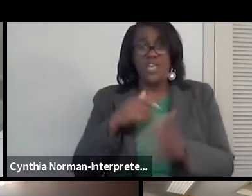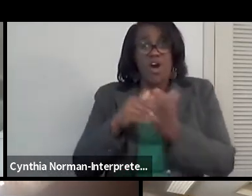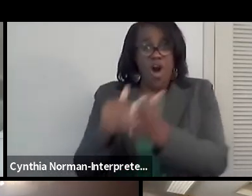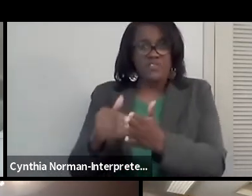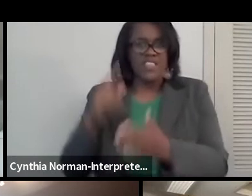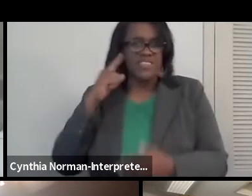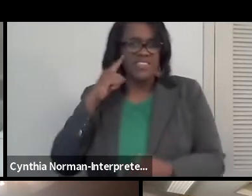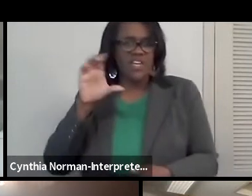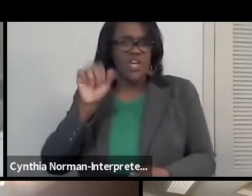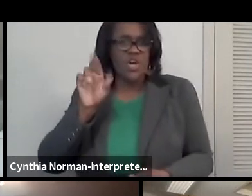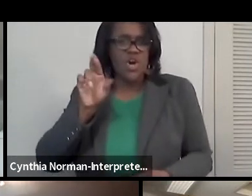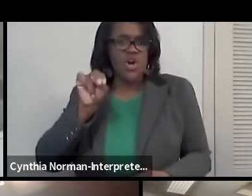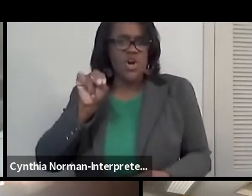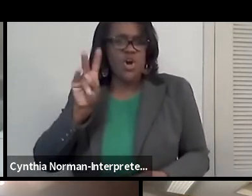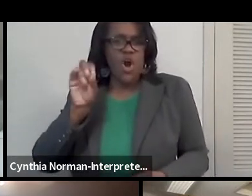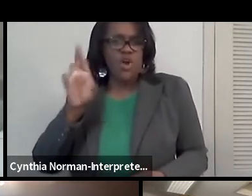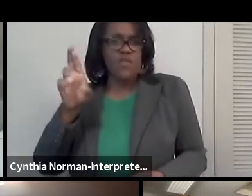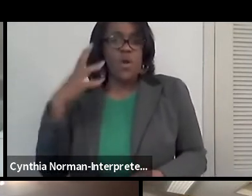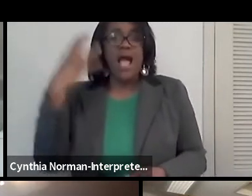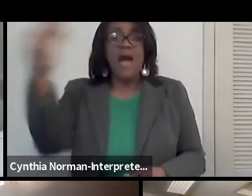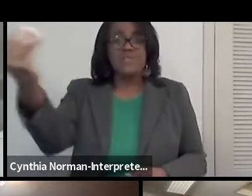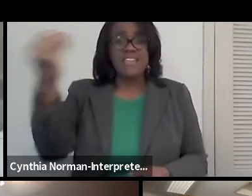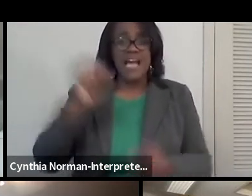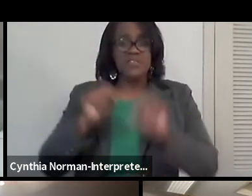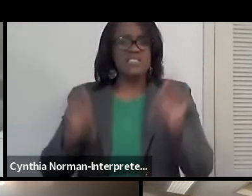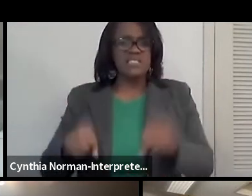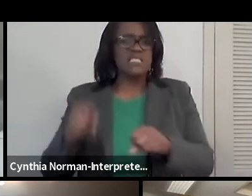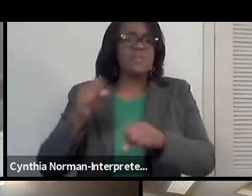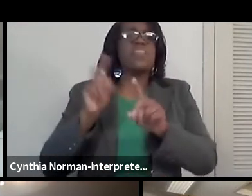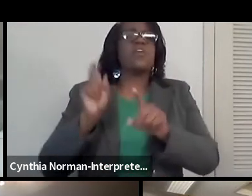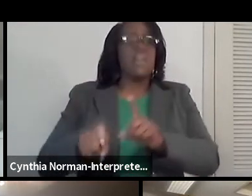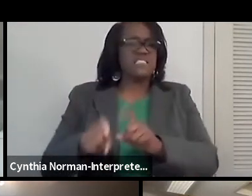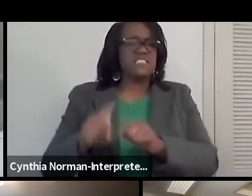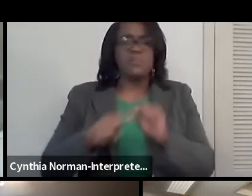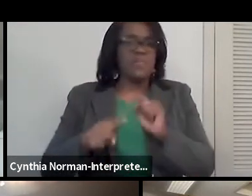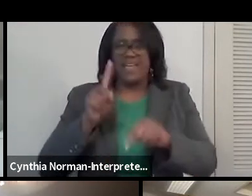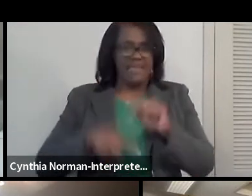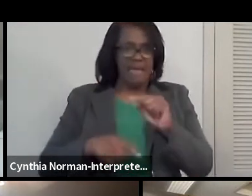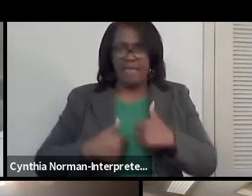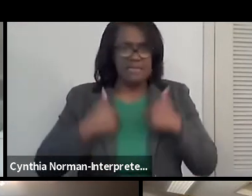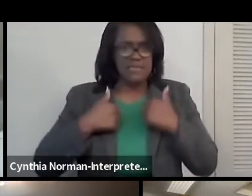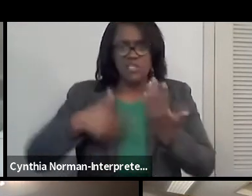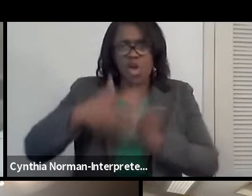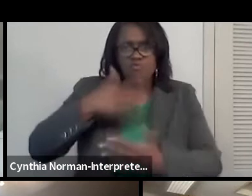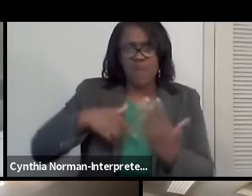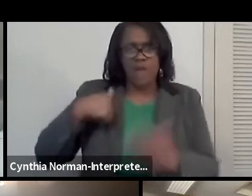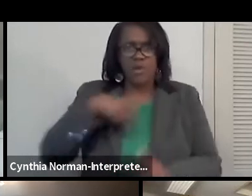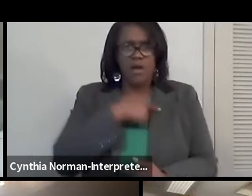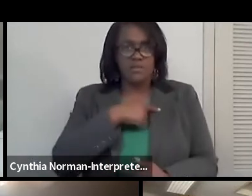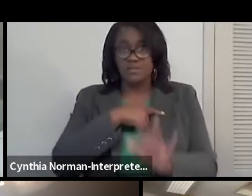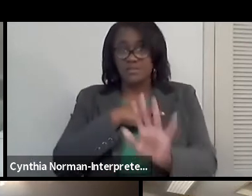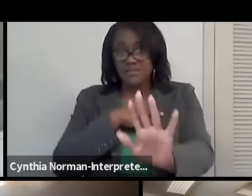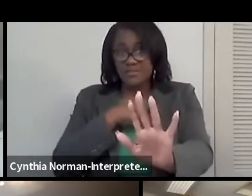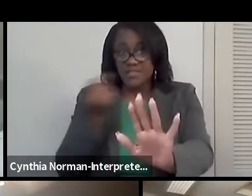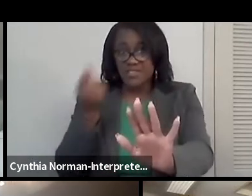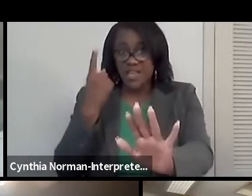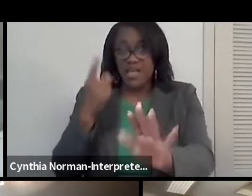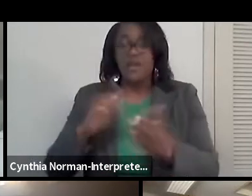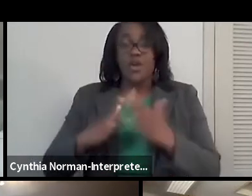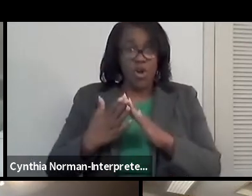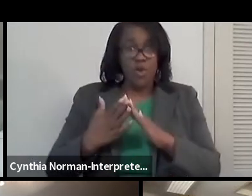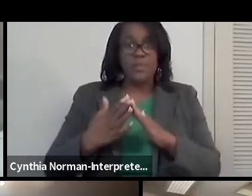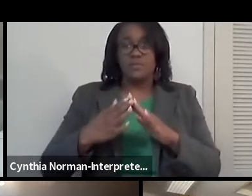carnivores outside of the system, that they're necessary, but that they can't exist around us. Here's the kicker. As urbanization continues